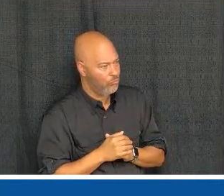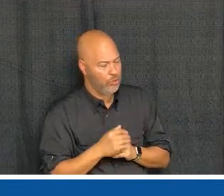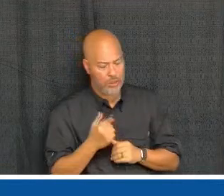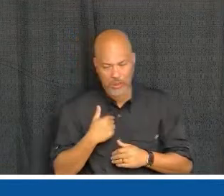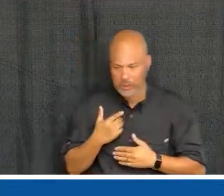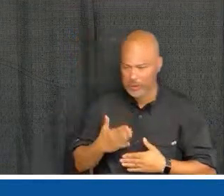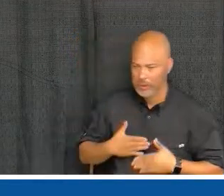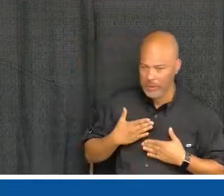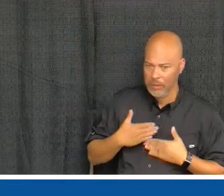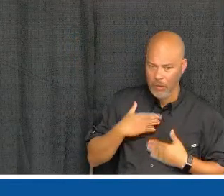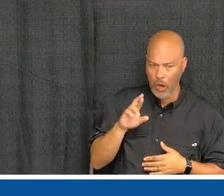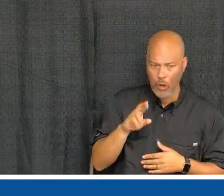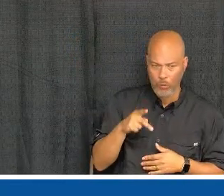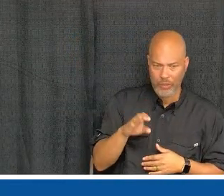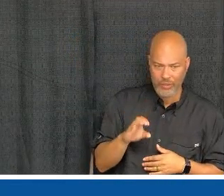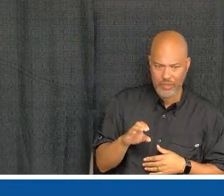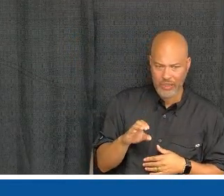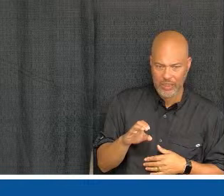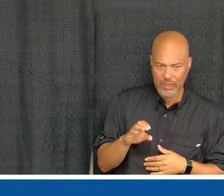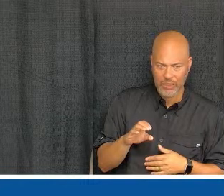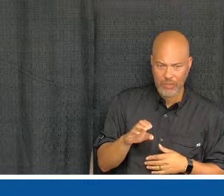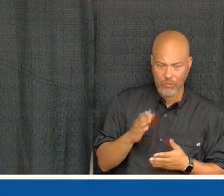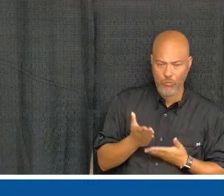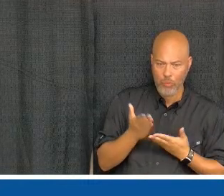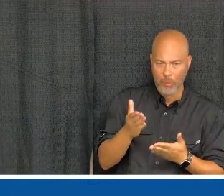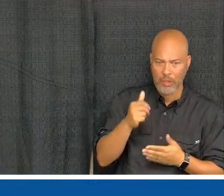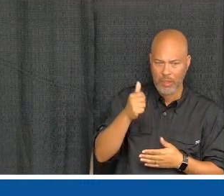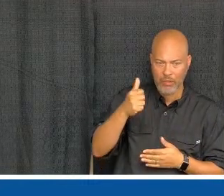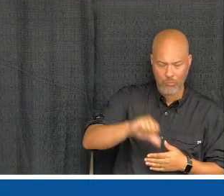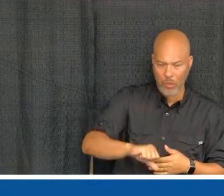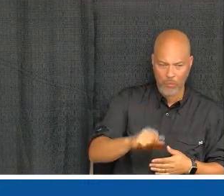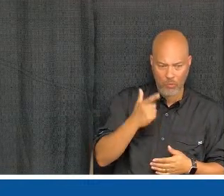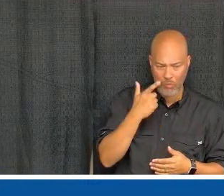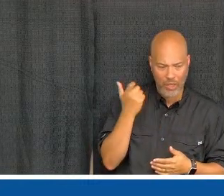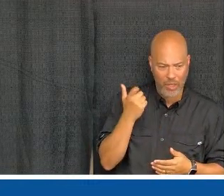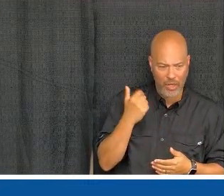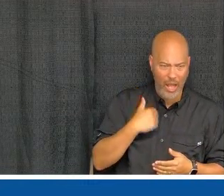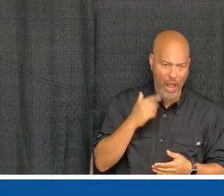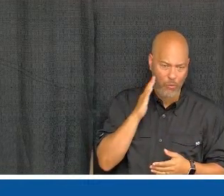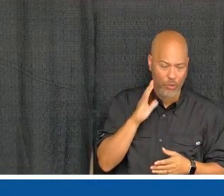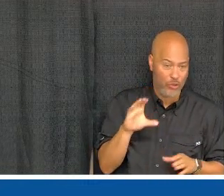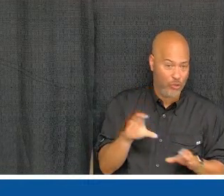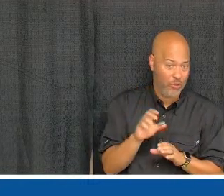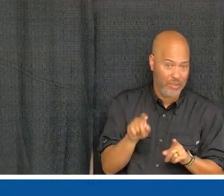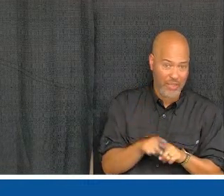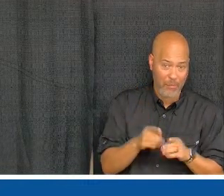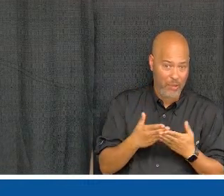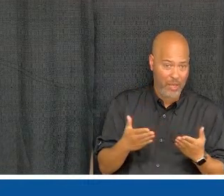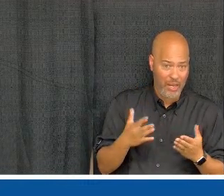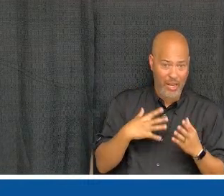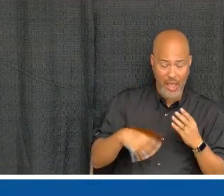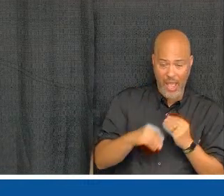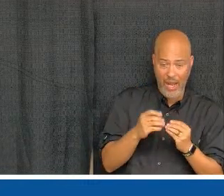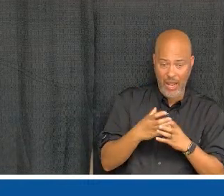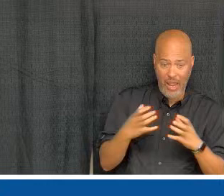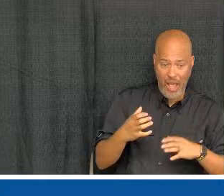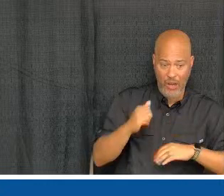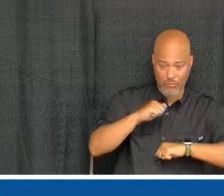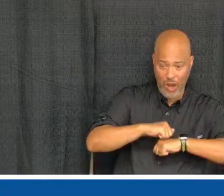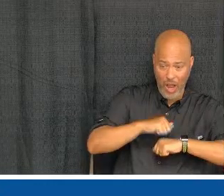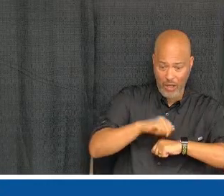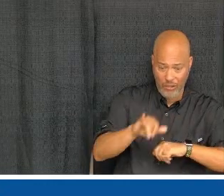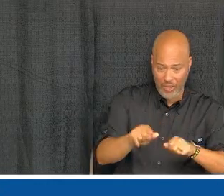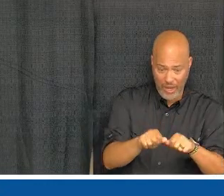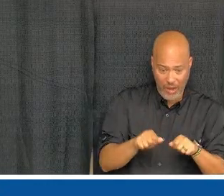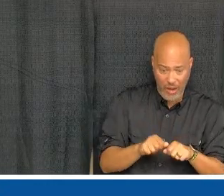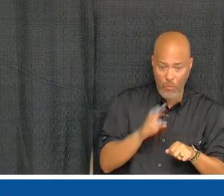the RPC recommended disapproval, because I would do the same thing. Adding a lot of concrete to that spot,